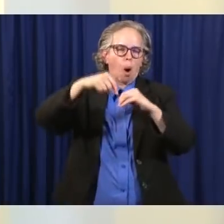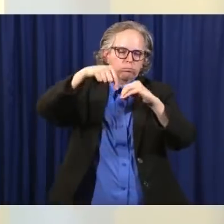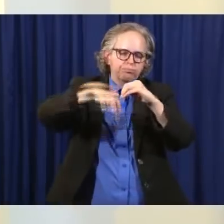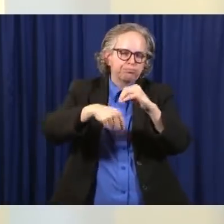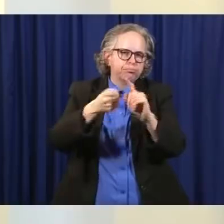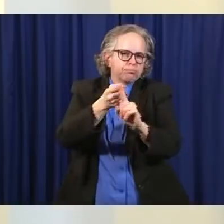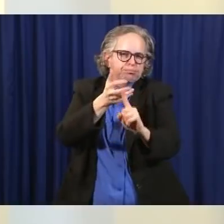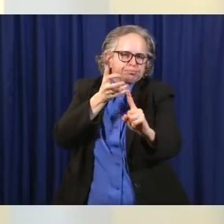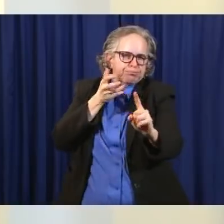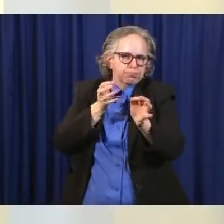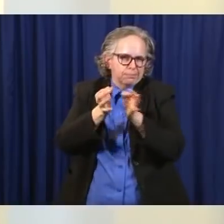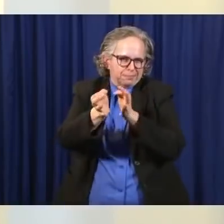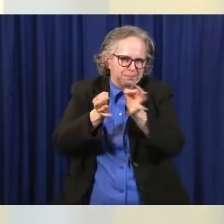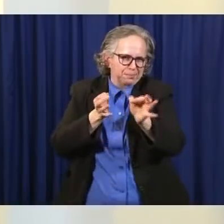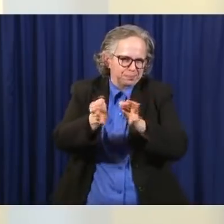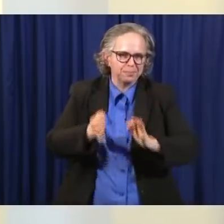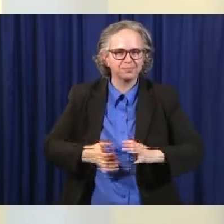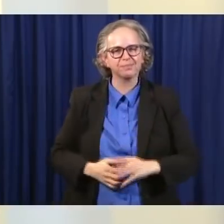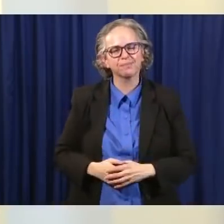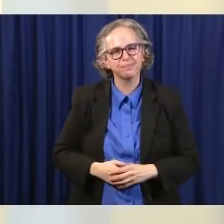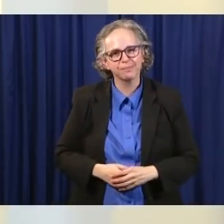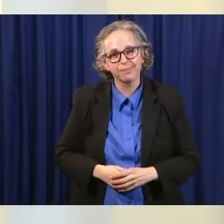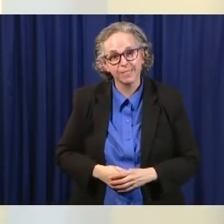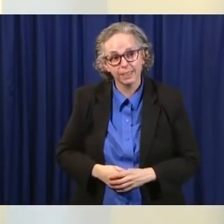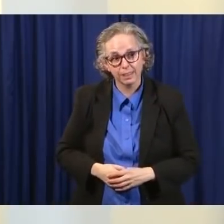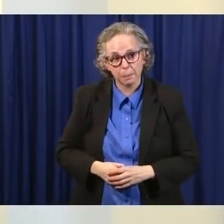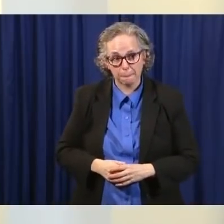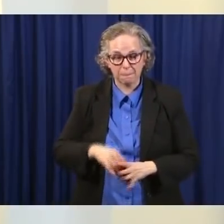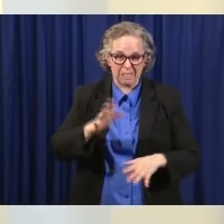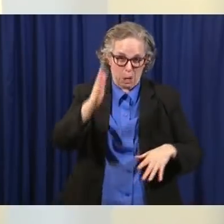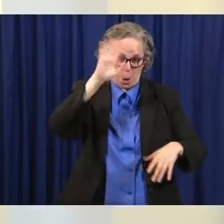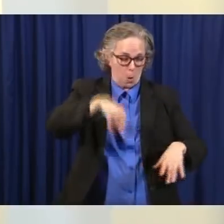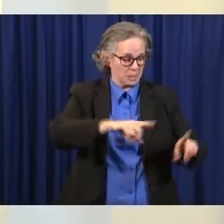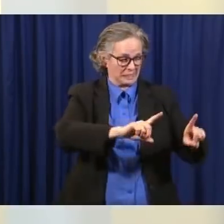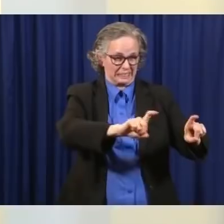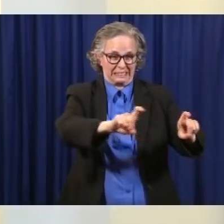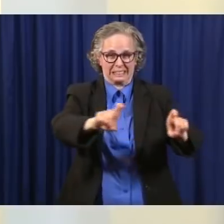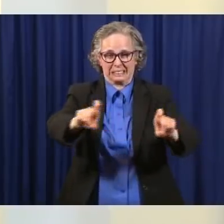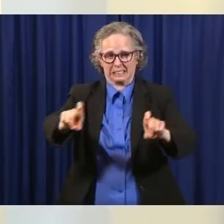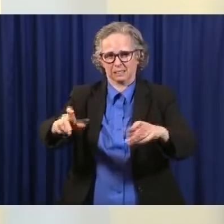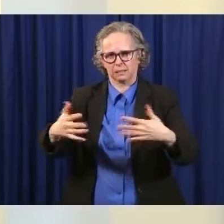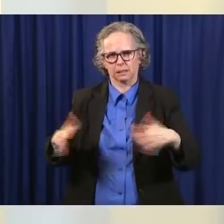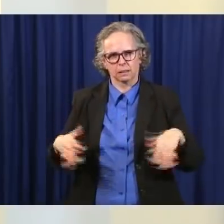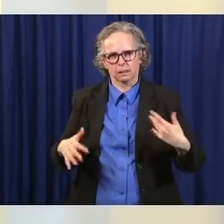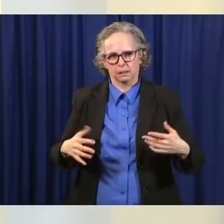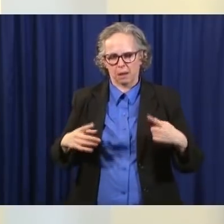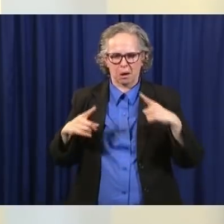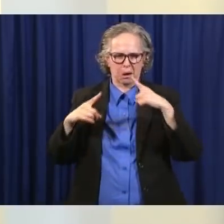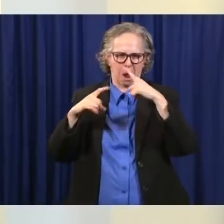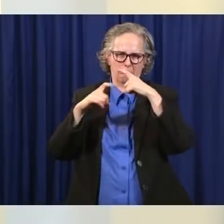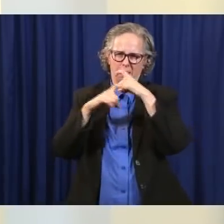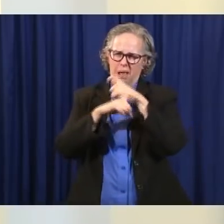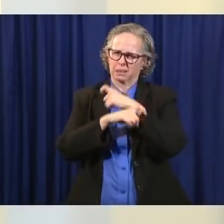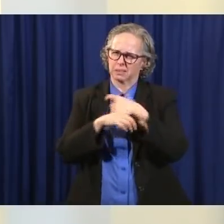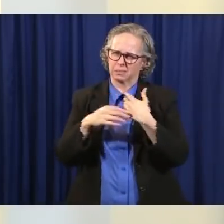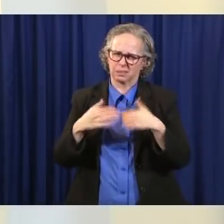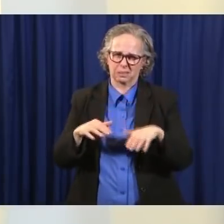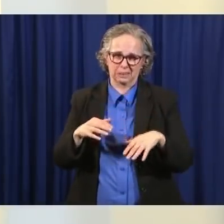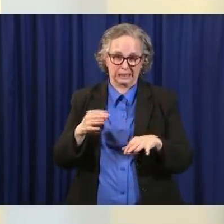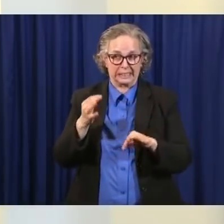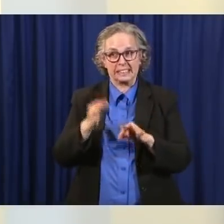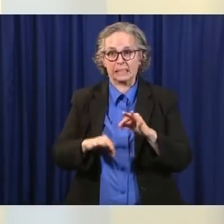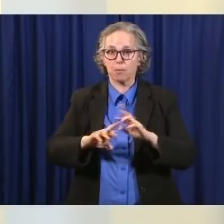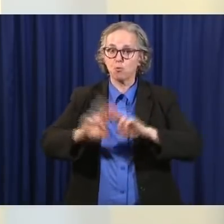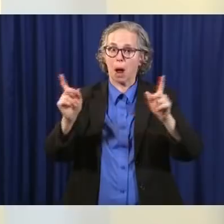at home. Testing is an immensely complex issue. And as you have seen, we